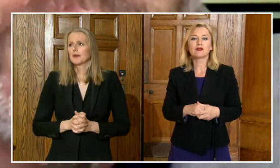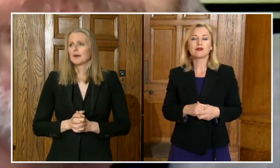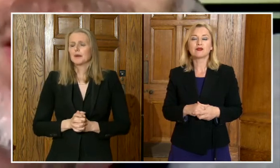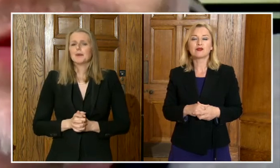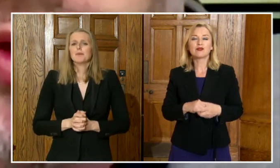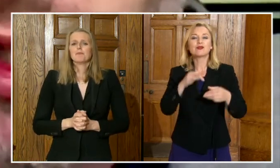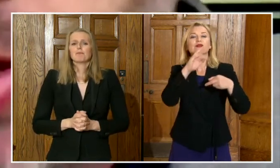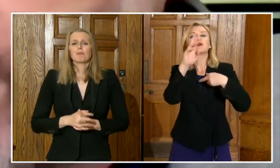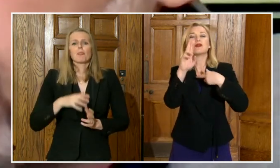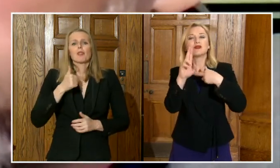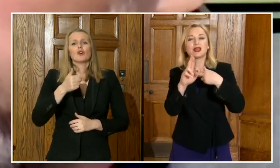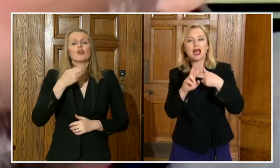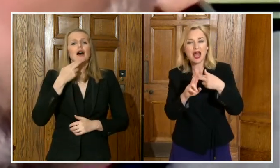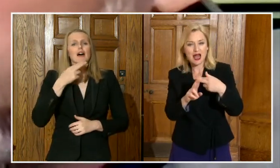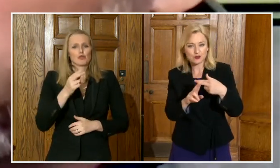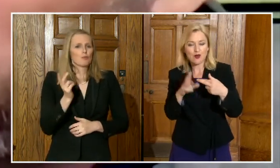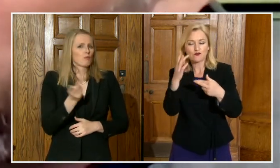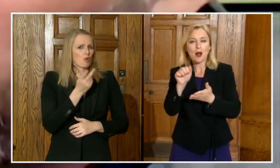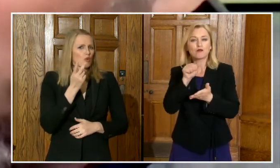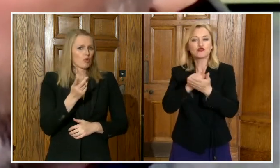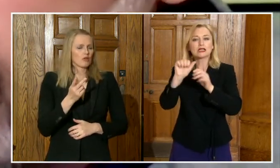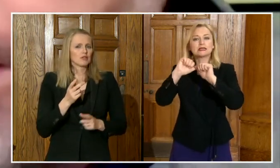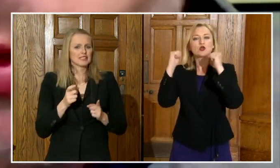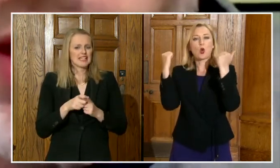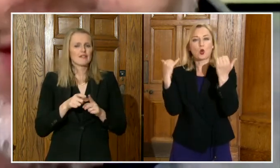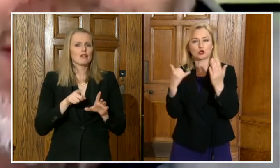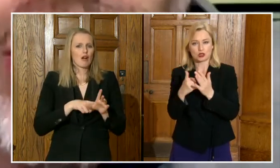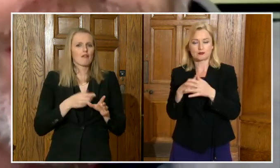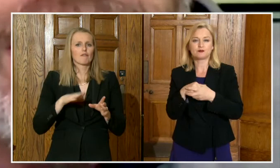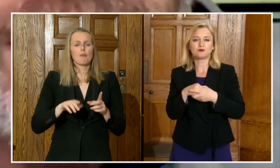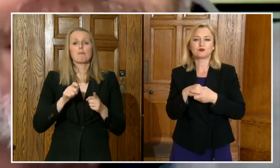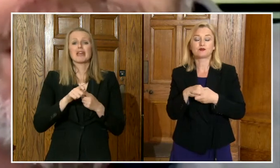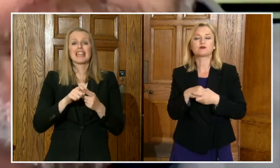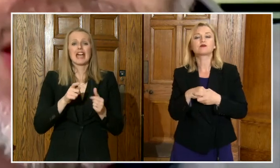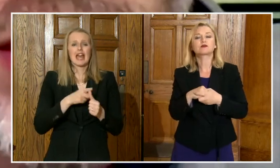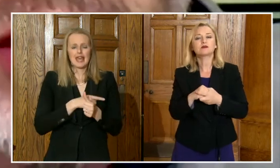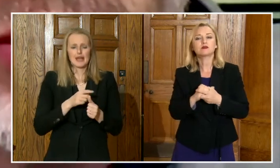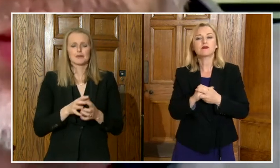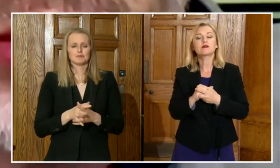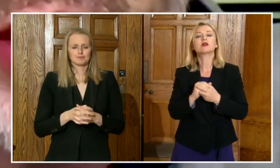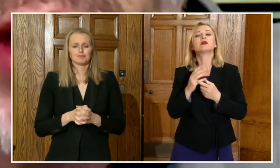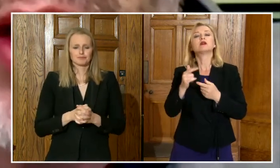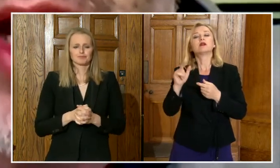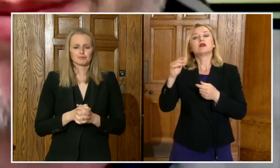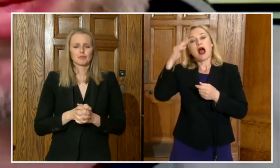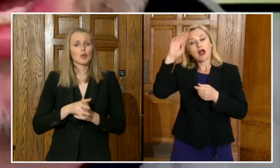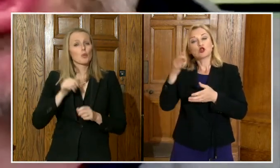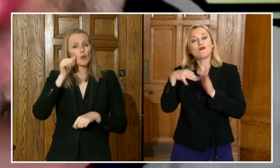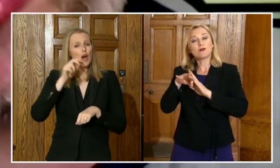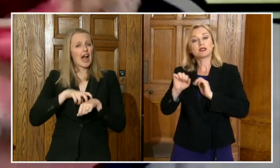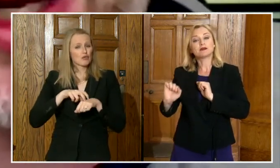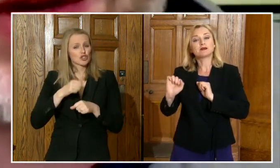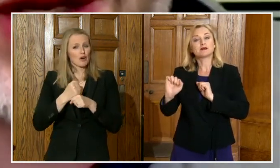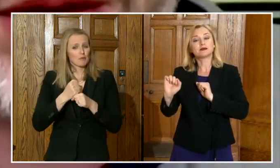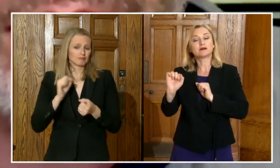Good afternoon, Minister and Chief Medical Officer. David Young here from PA. We know the Irish Government published their plan